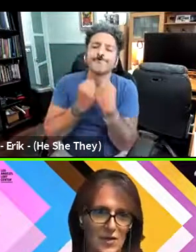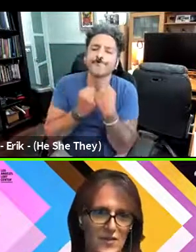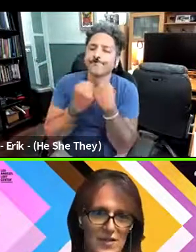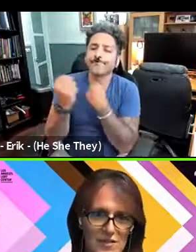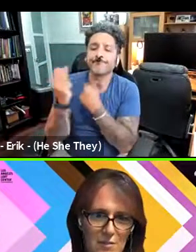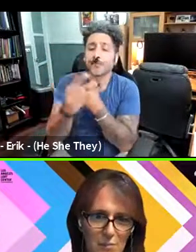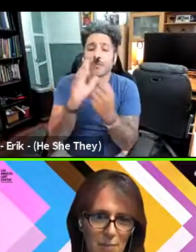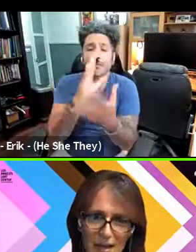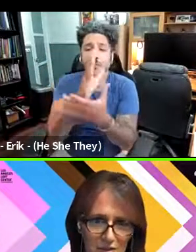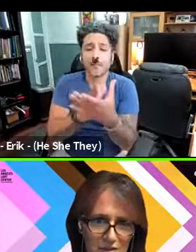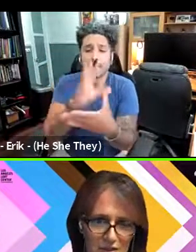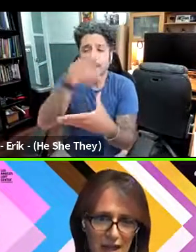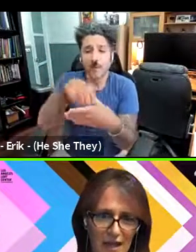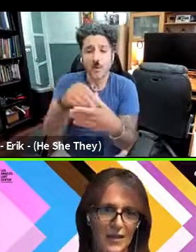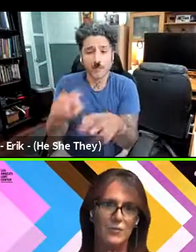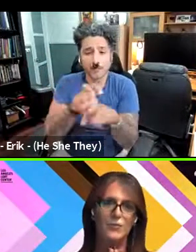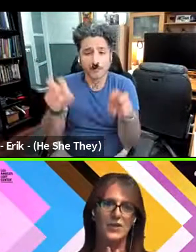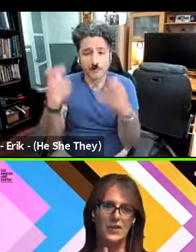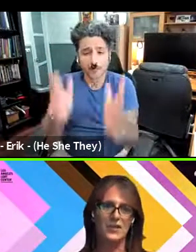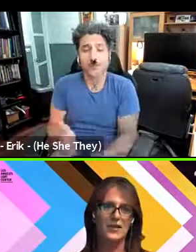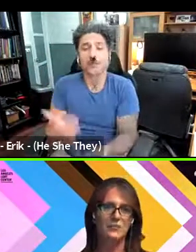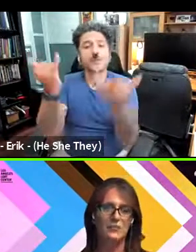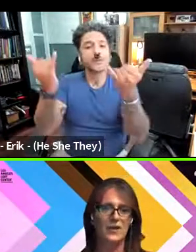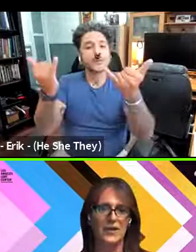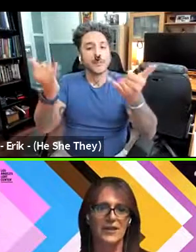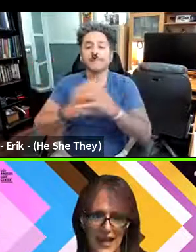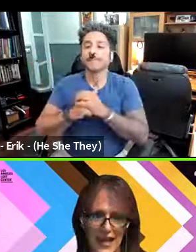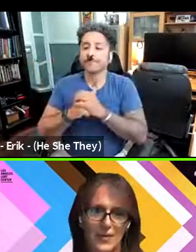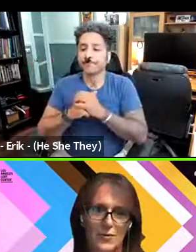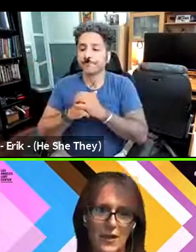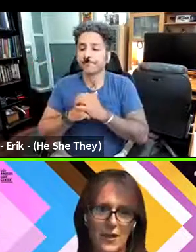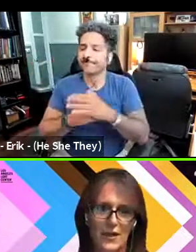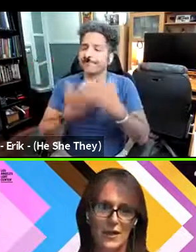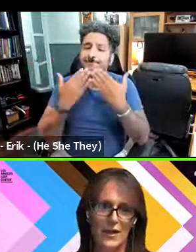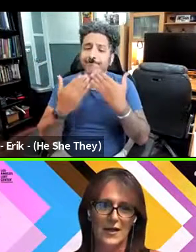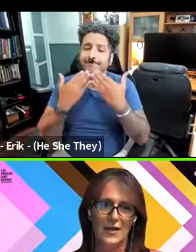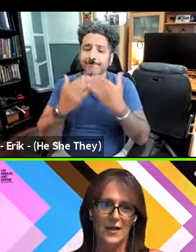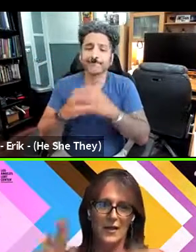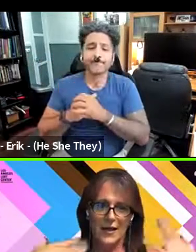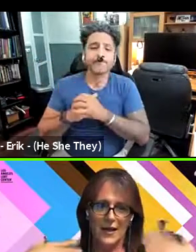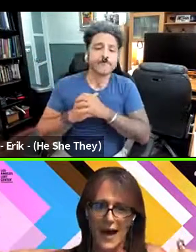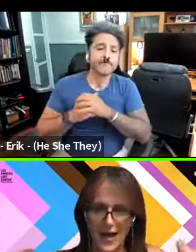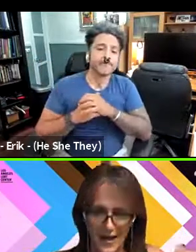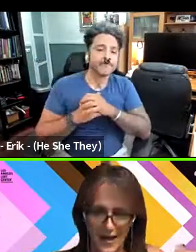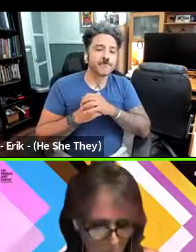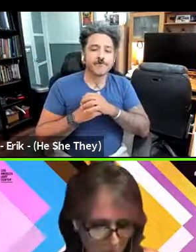a part of this panel today. Really, really, thank you.